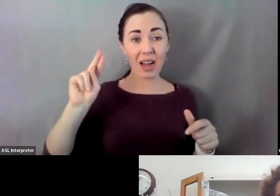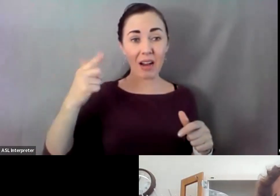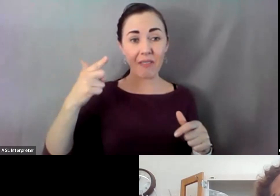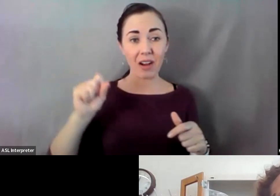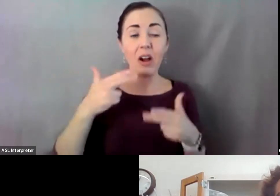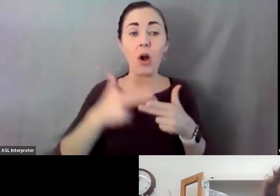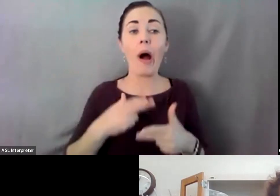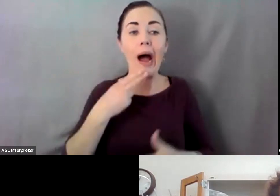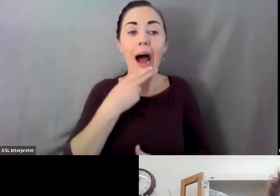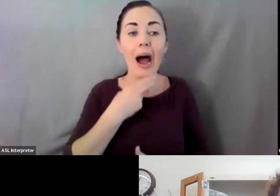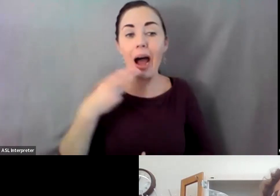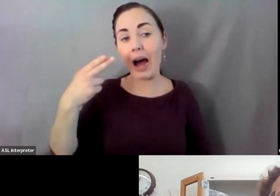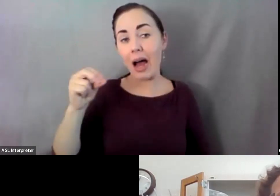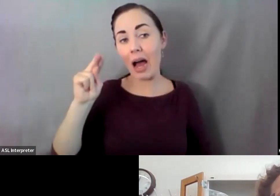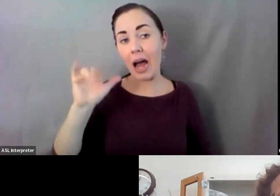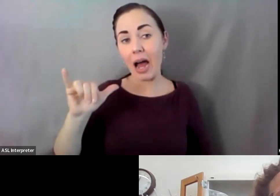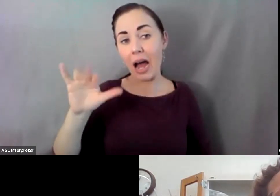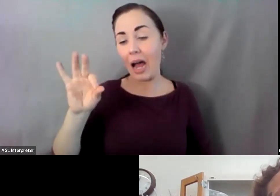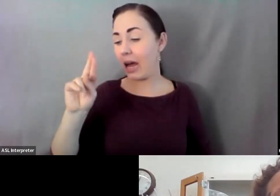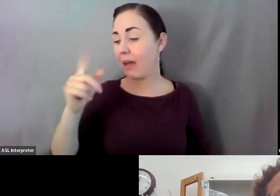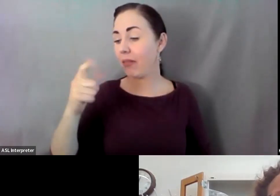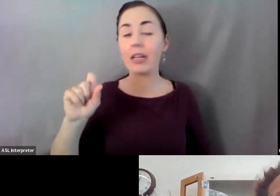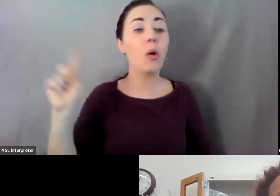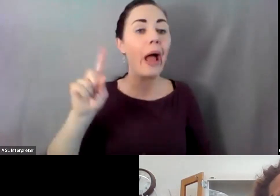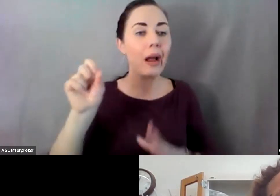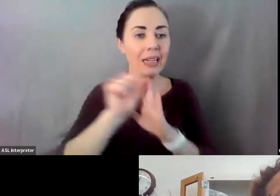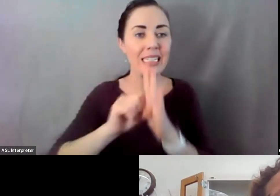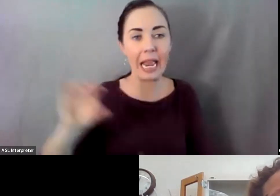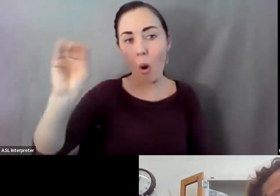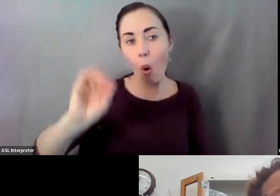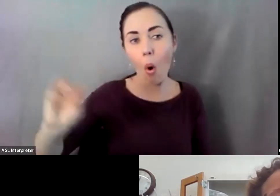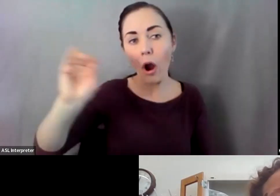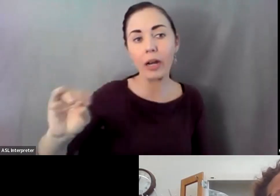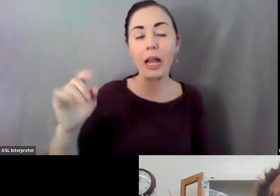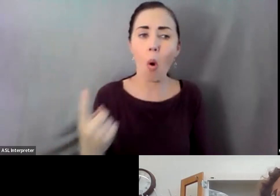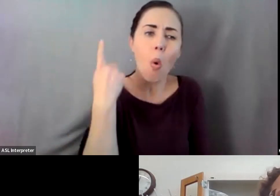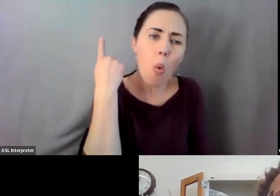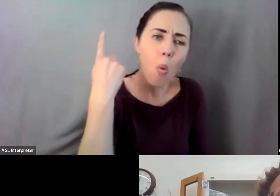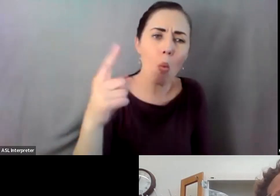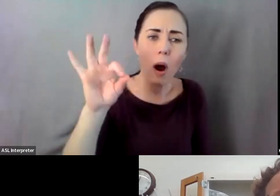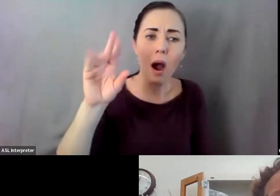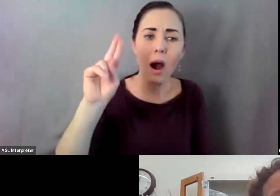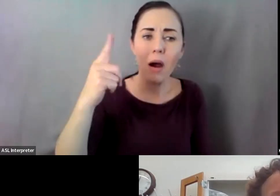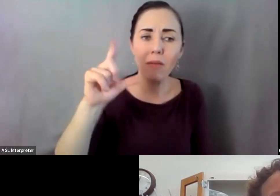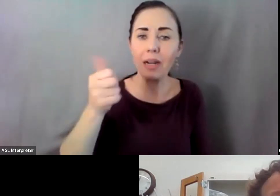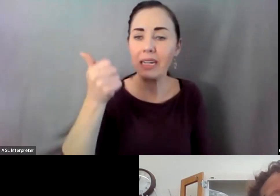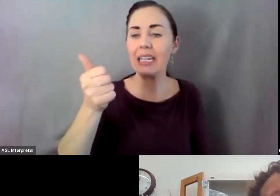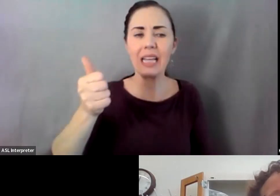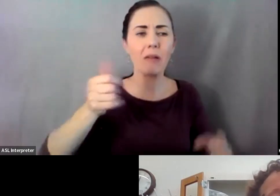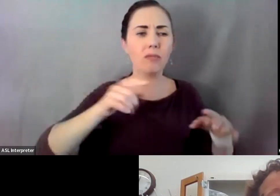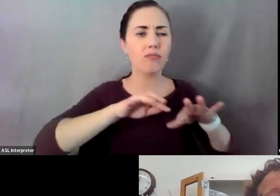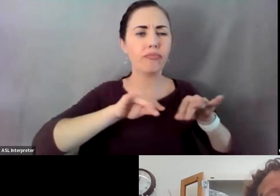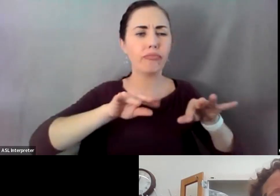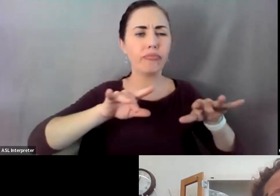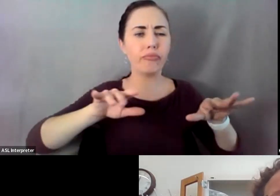fungus that's growing in a forest in Oregon, where a single fungus is almost 2.5 miles